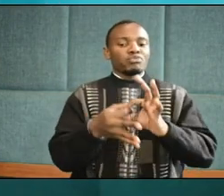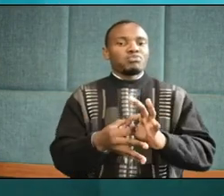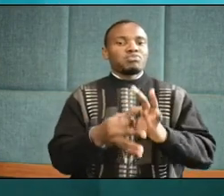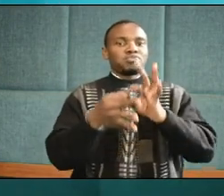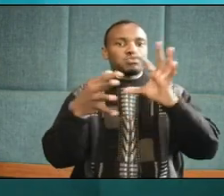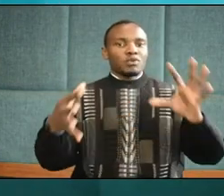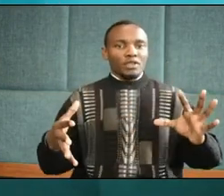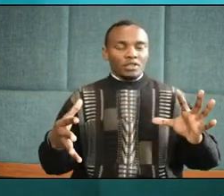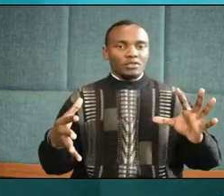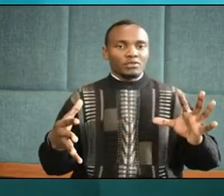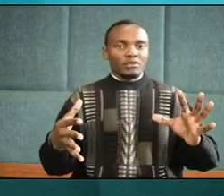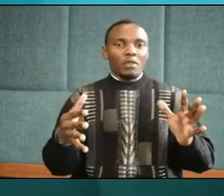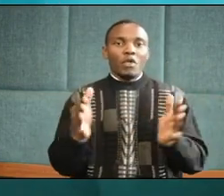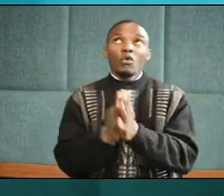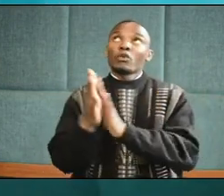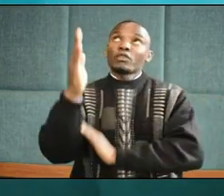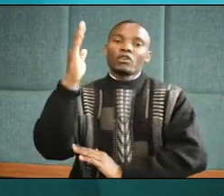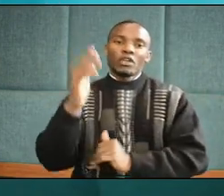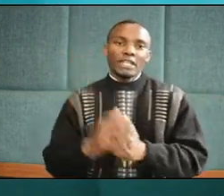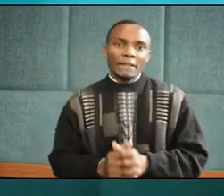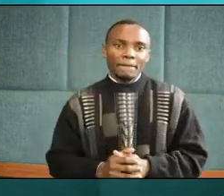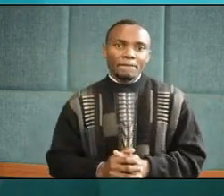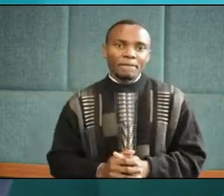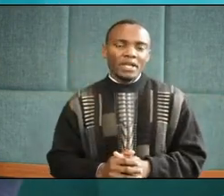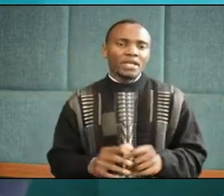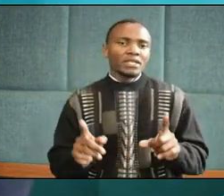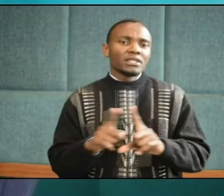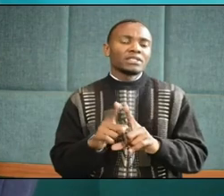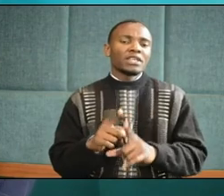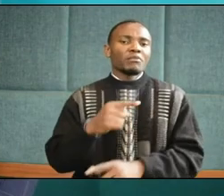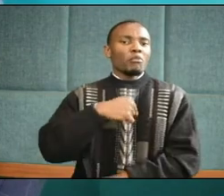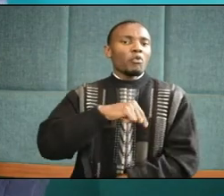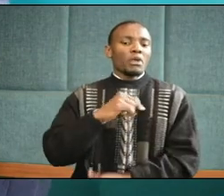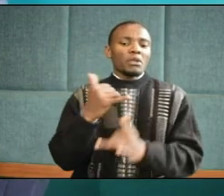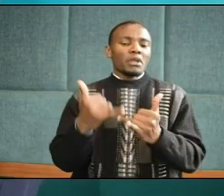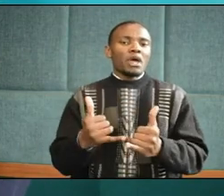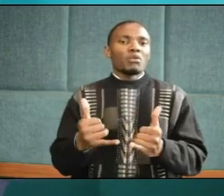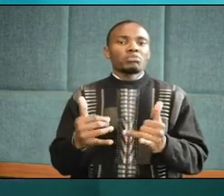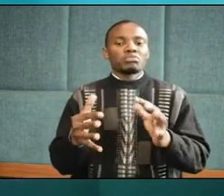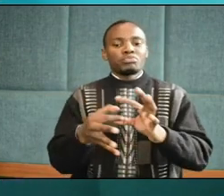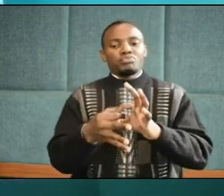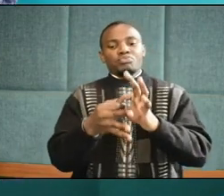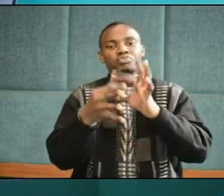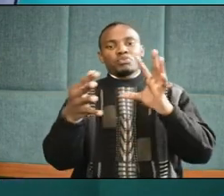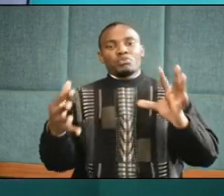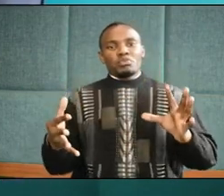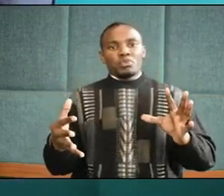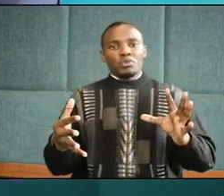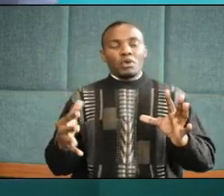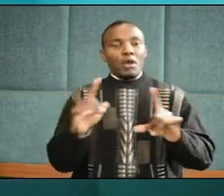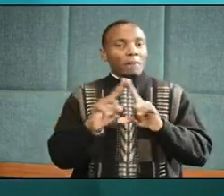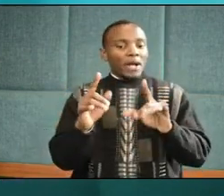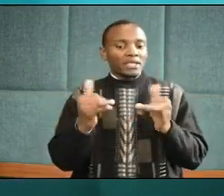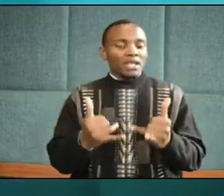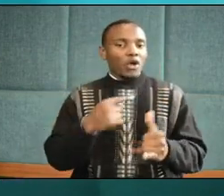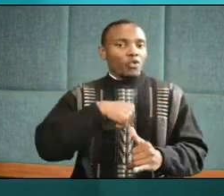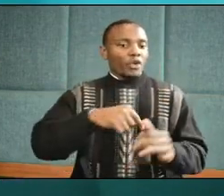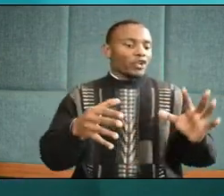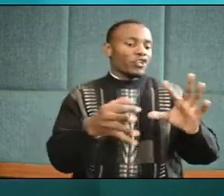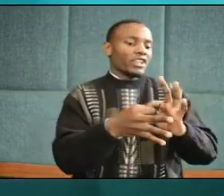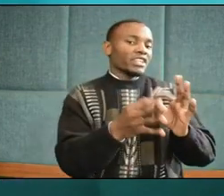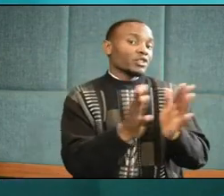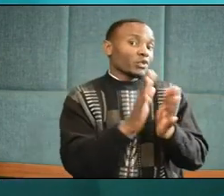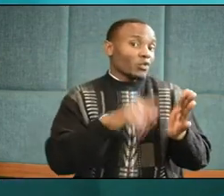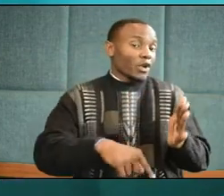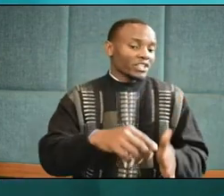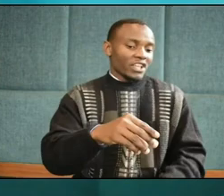connection with God. And instead of being connected with God, we were connected with the dust